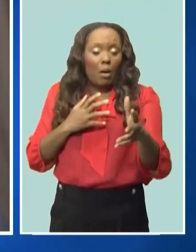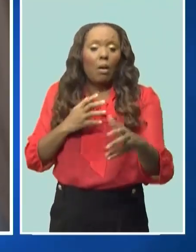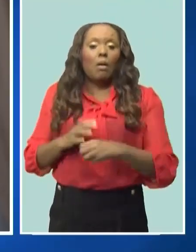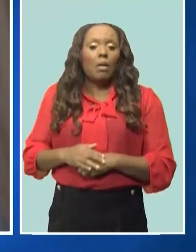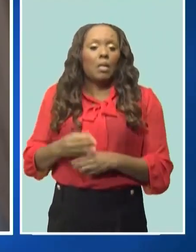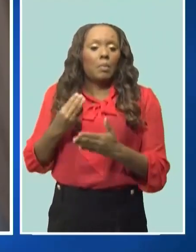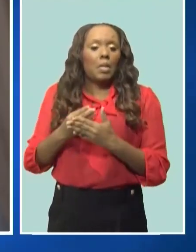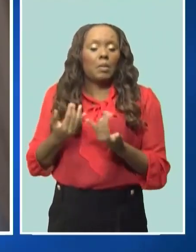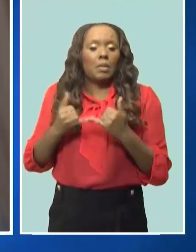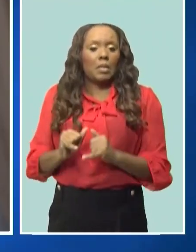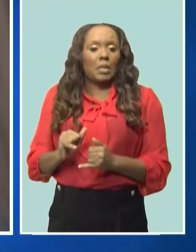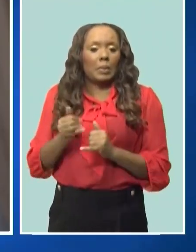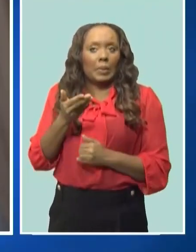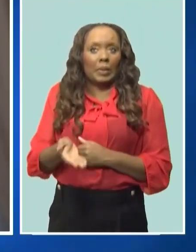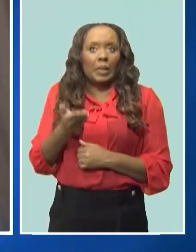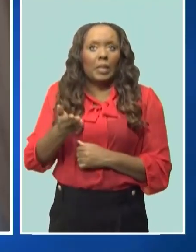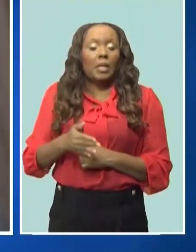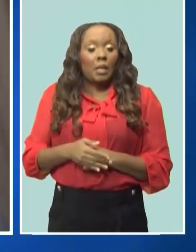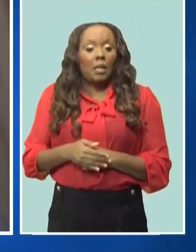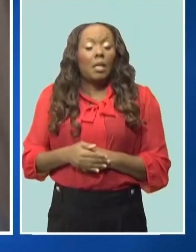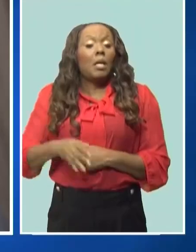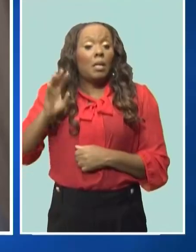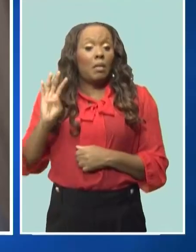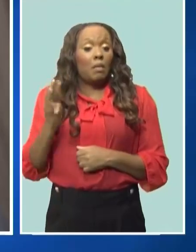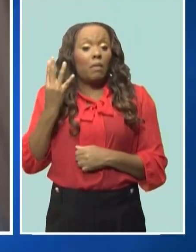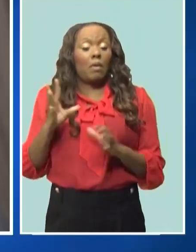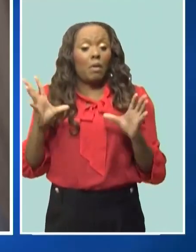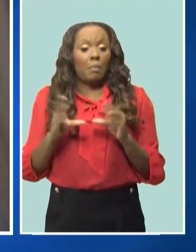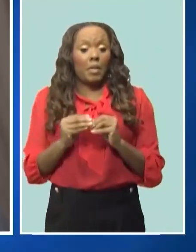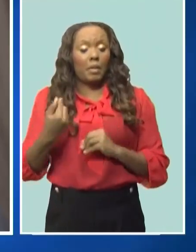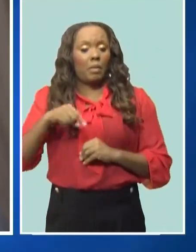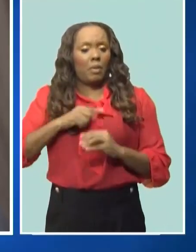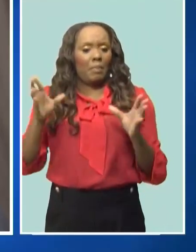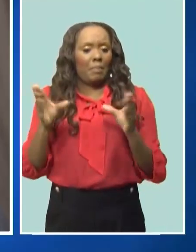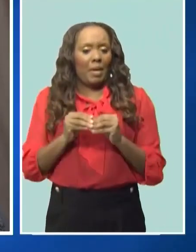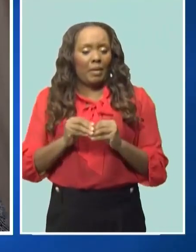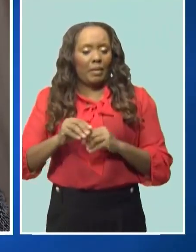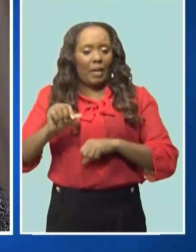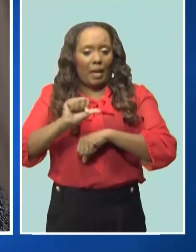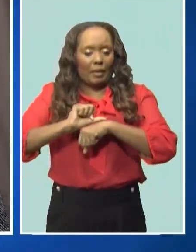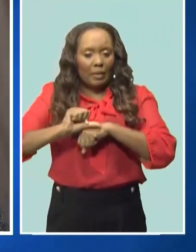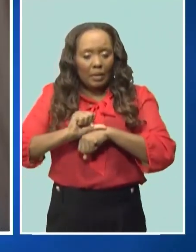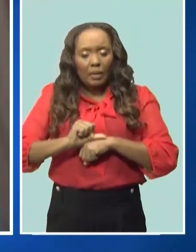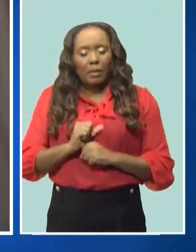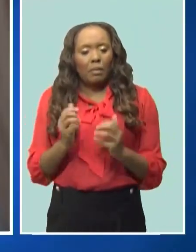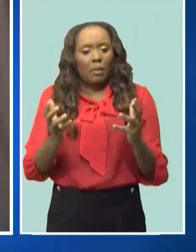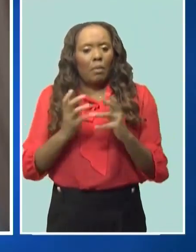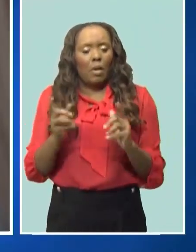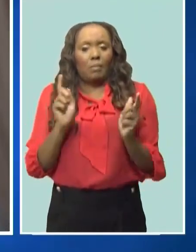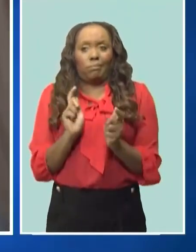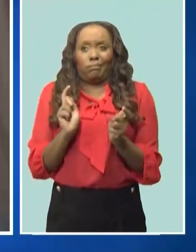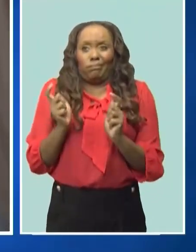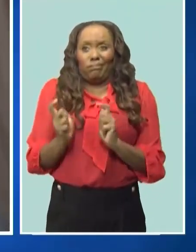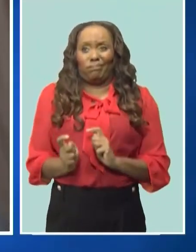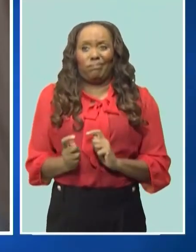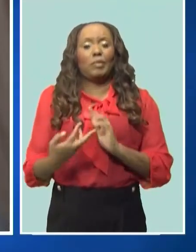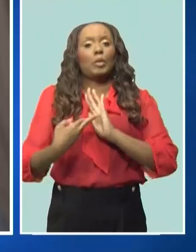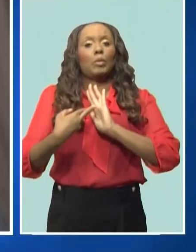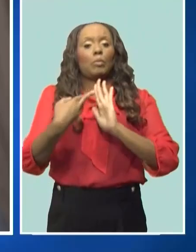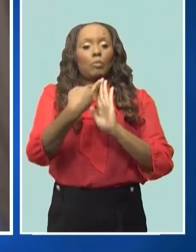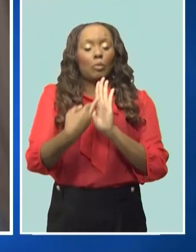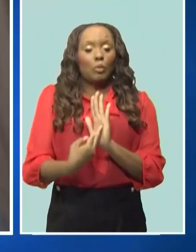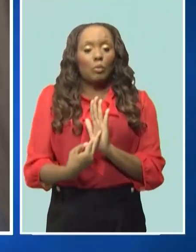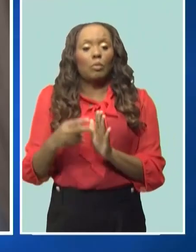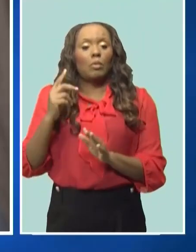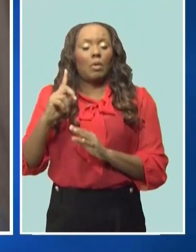Small Island Developing States Forum, the fourth one. This is a call for decisive action to transform the rules around representation at the